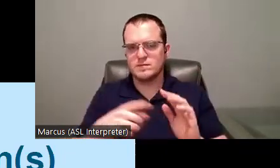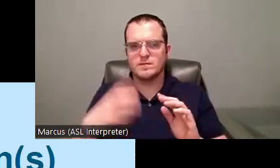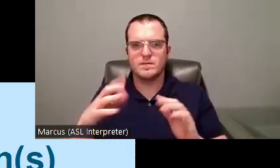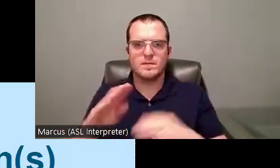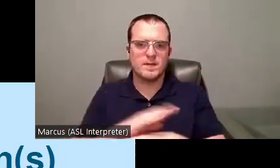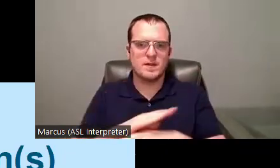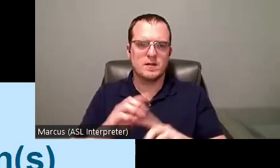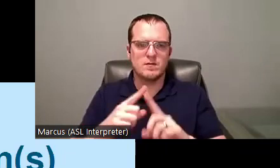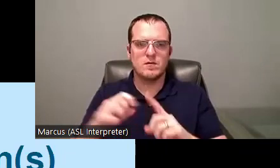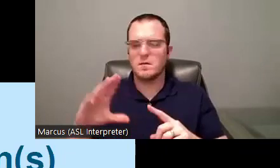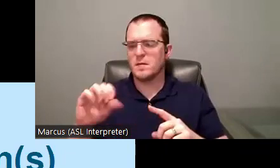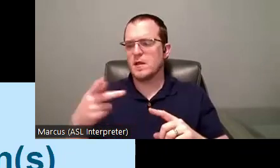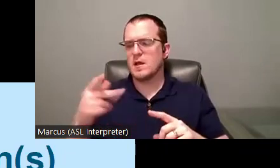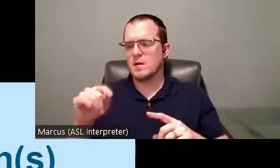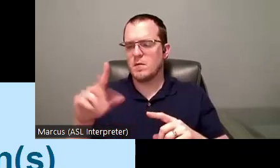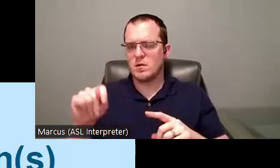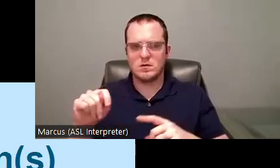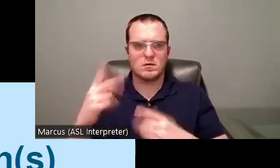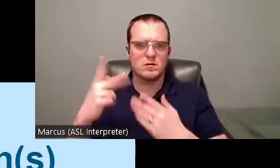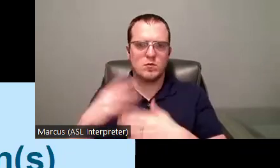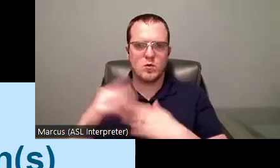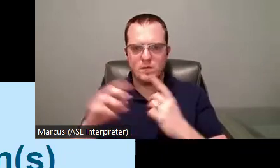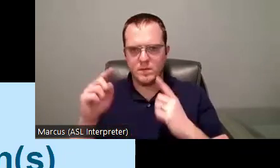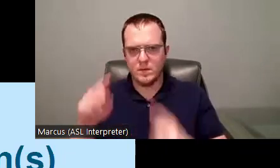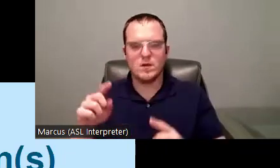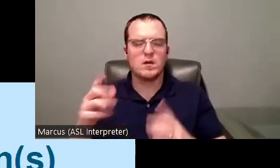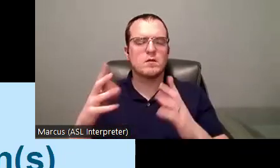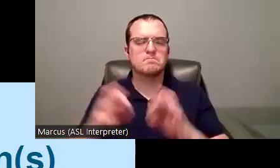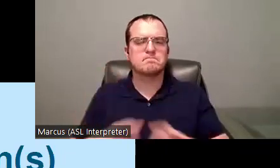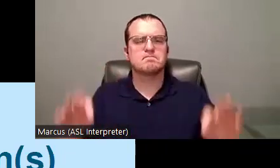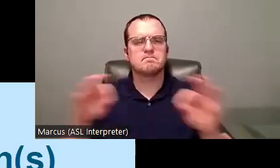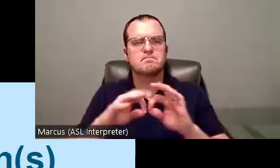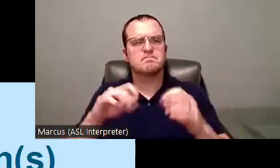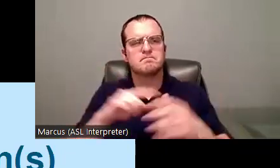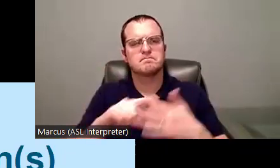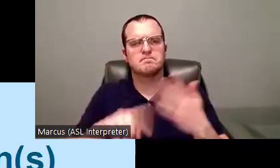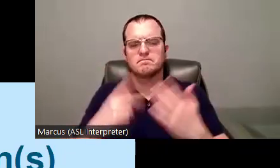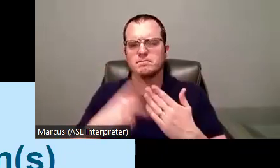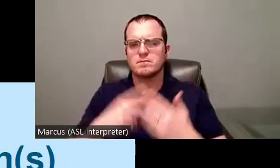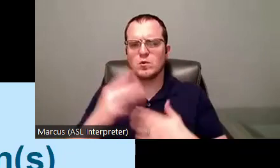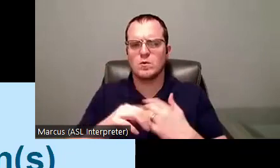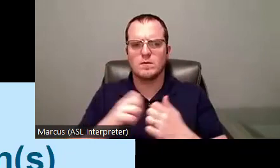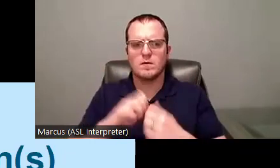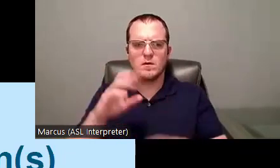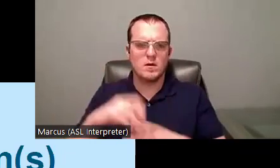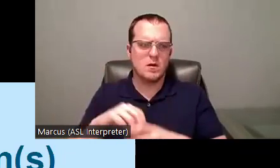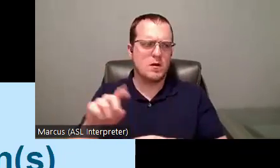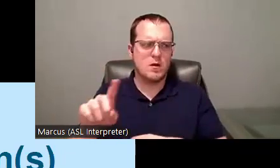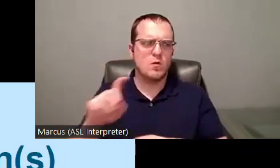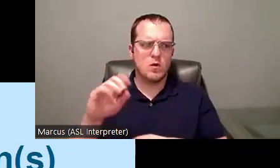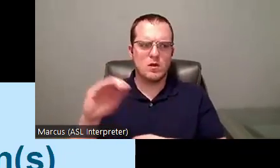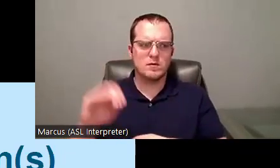from the Catapult program. One of the keys of this, couple of the keys of this program are that 100% of the businesses